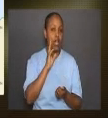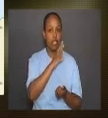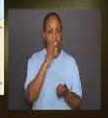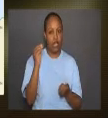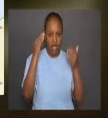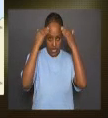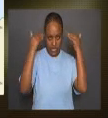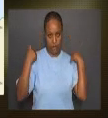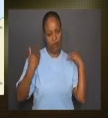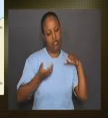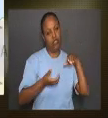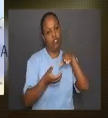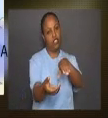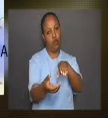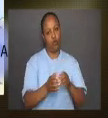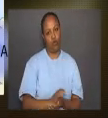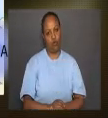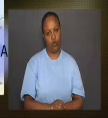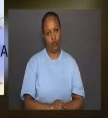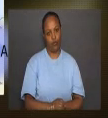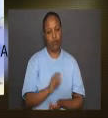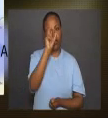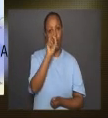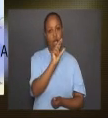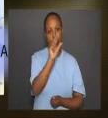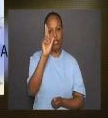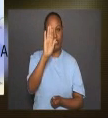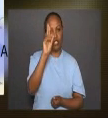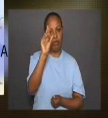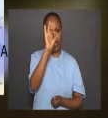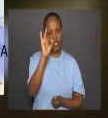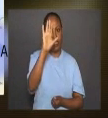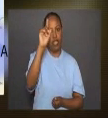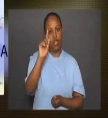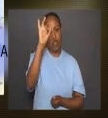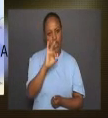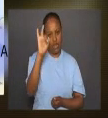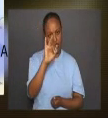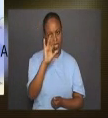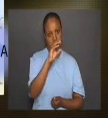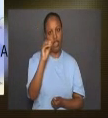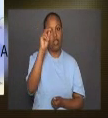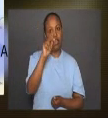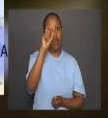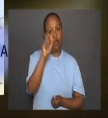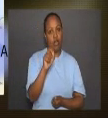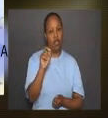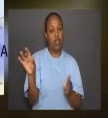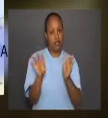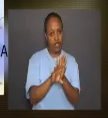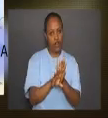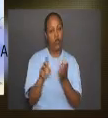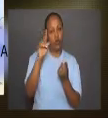and Egypt. The Wabi Shebeli, Genali, and Dawa rivers